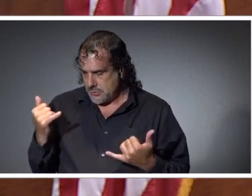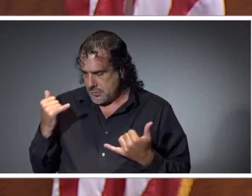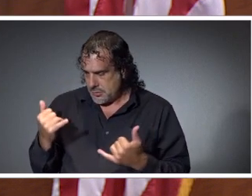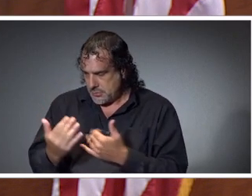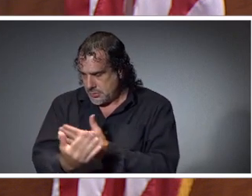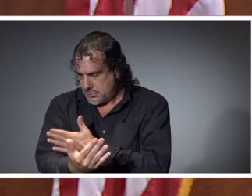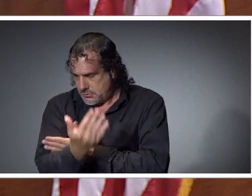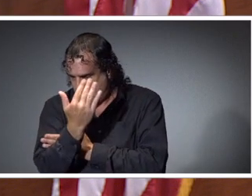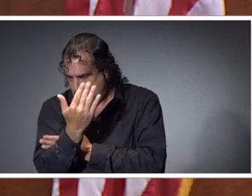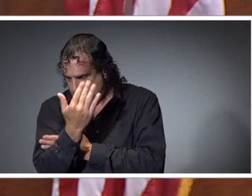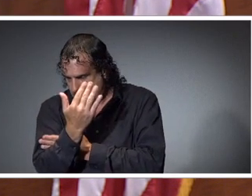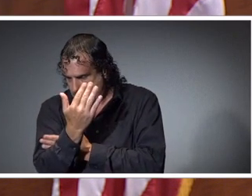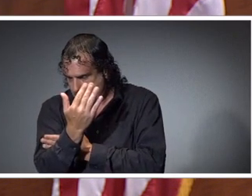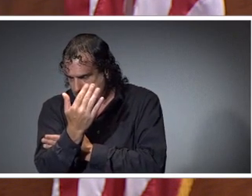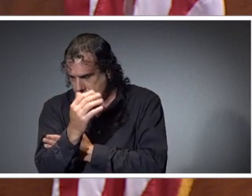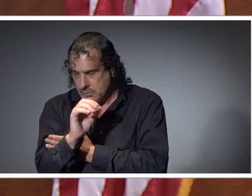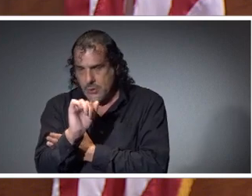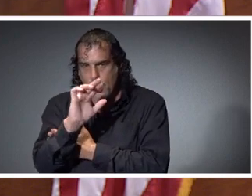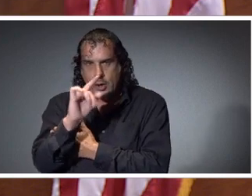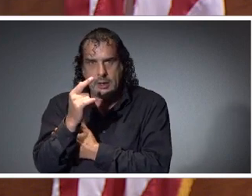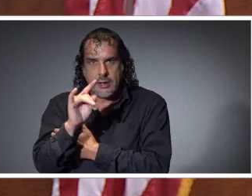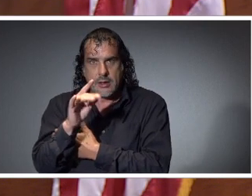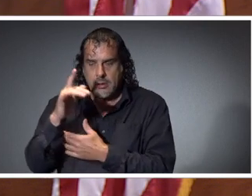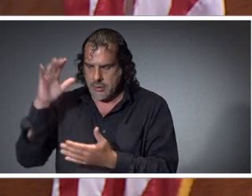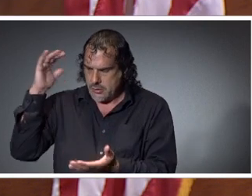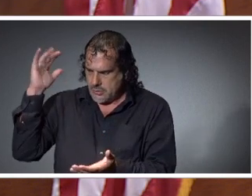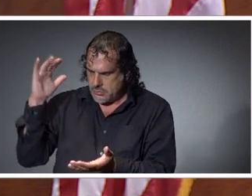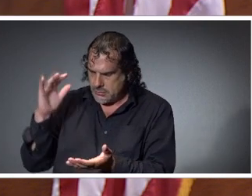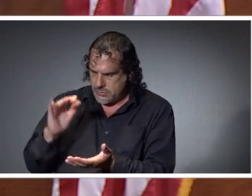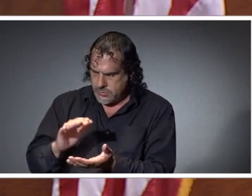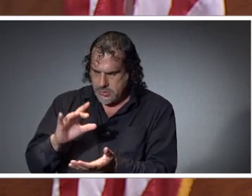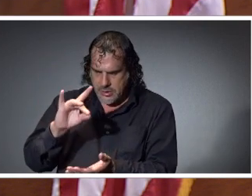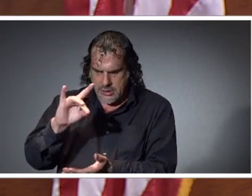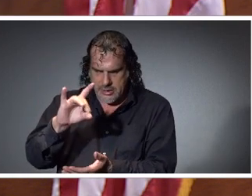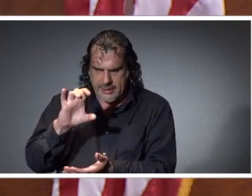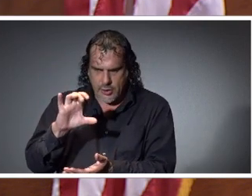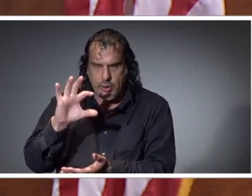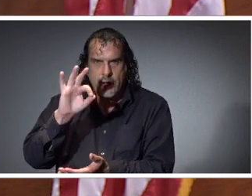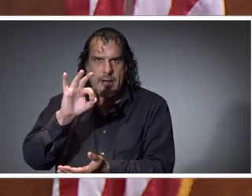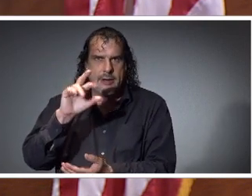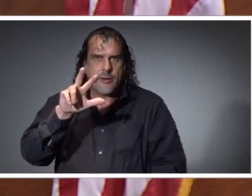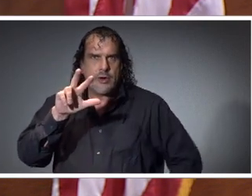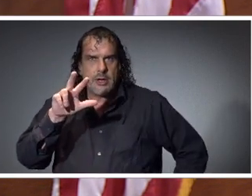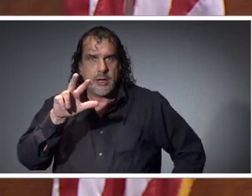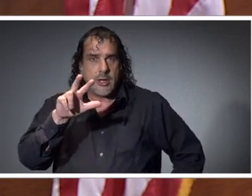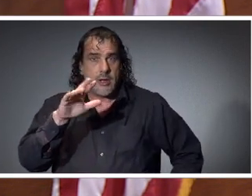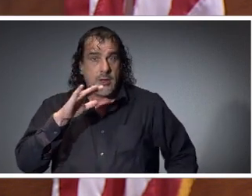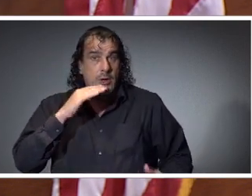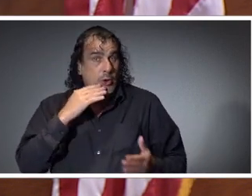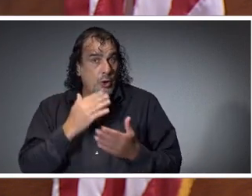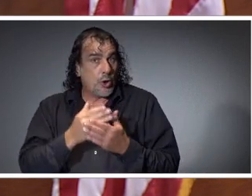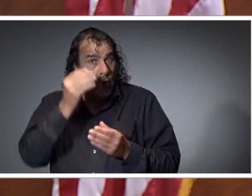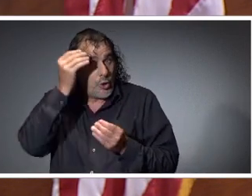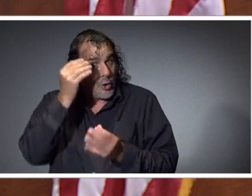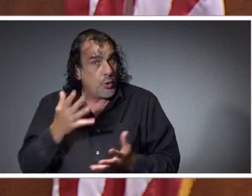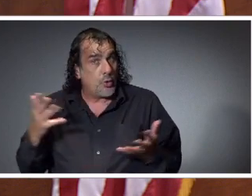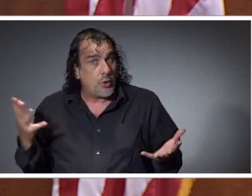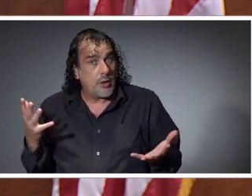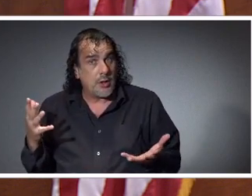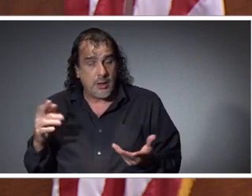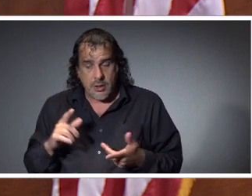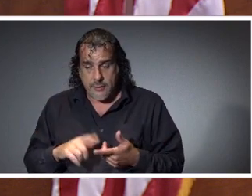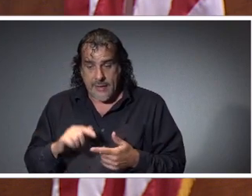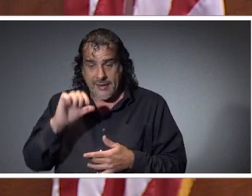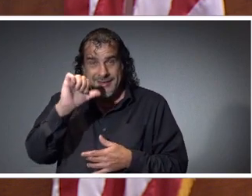morning, on August the 18th, that number had fallen to 893. The good news is that's approximately